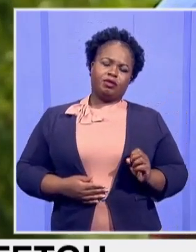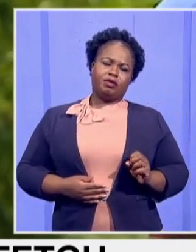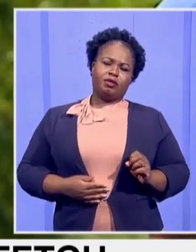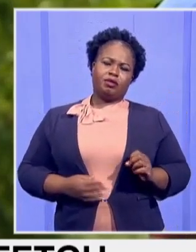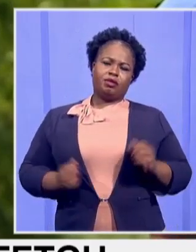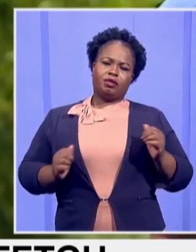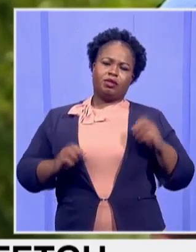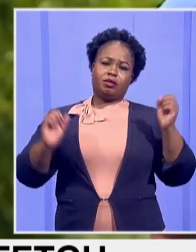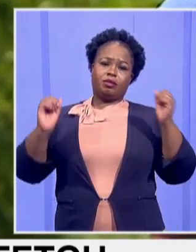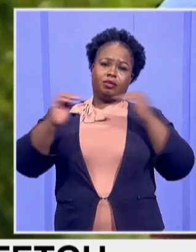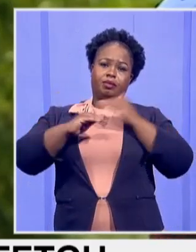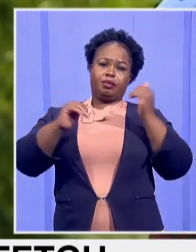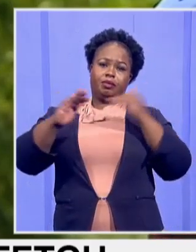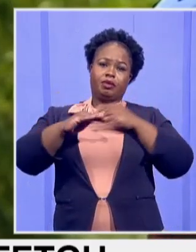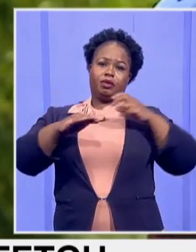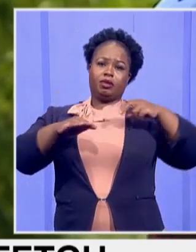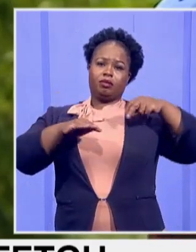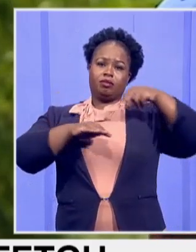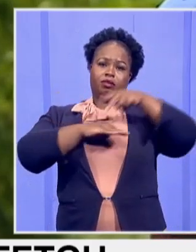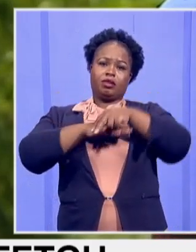a serious problem.